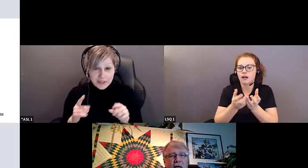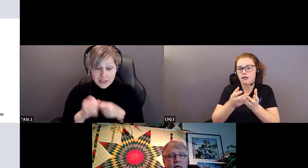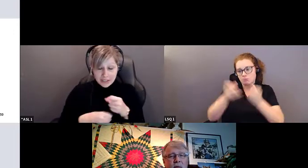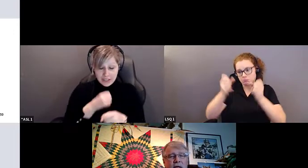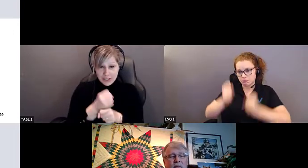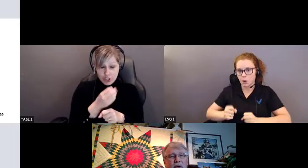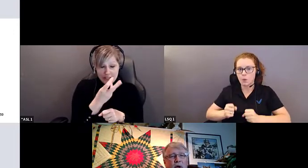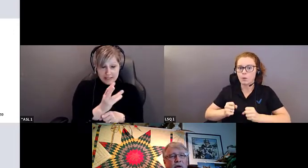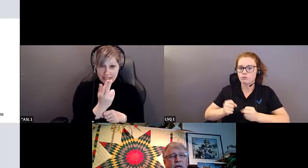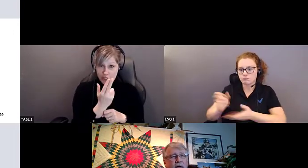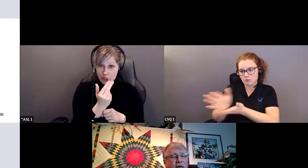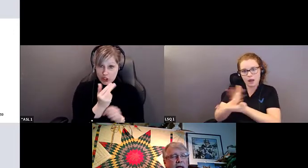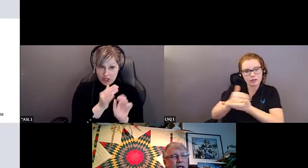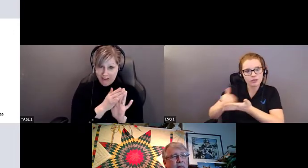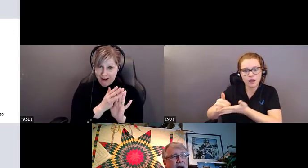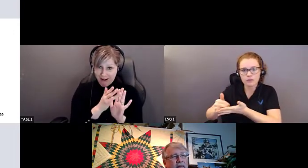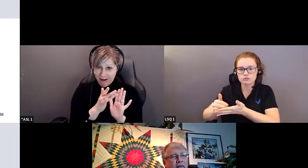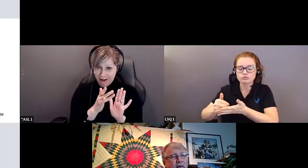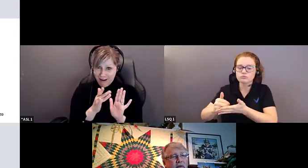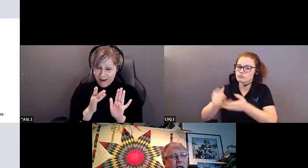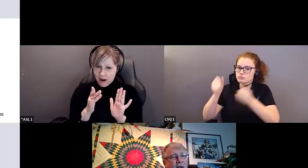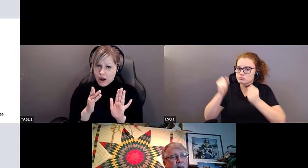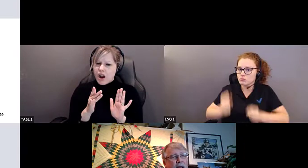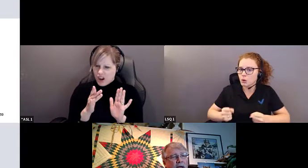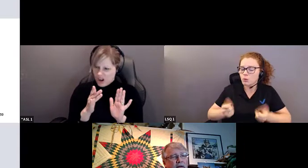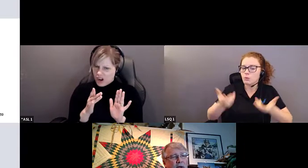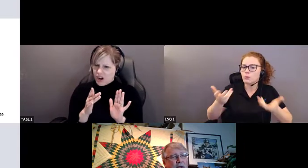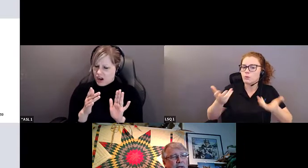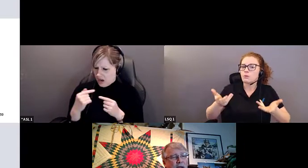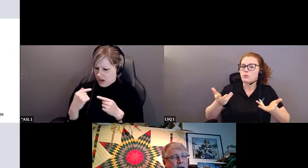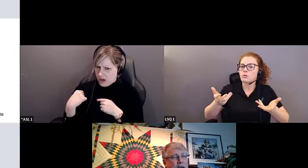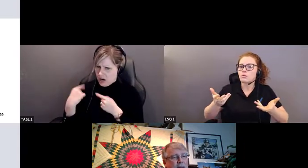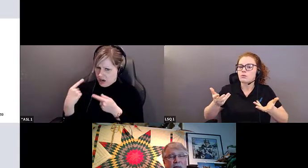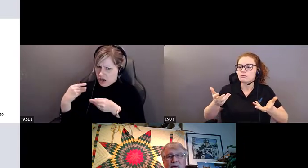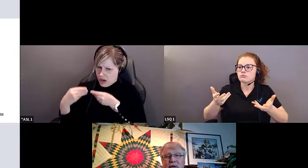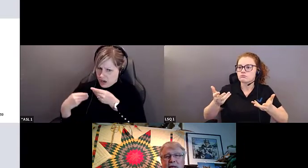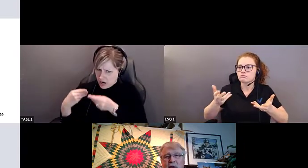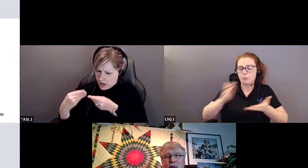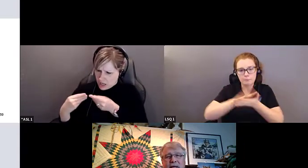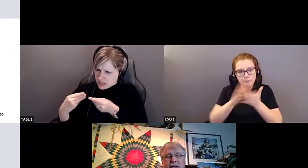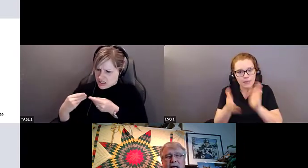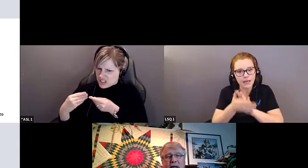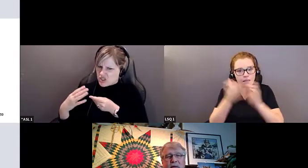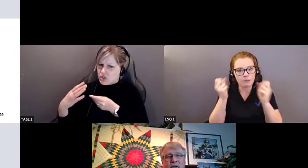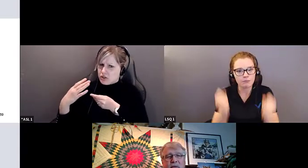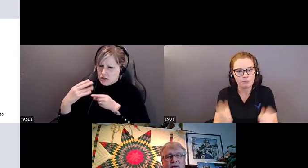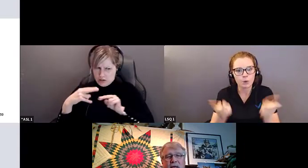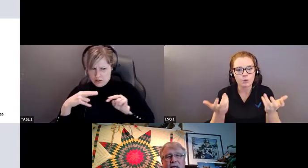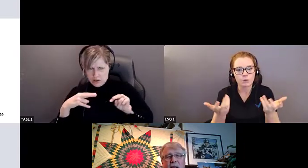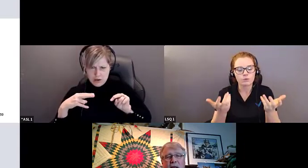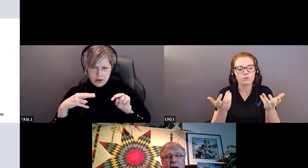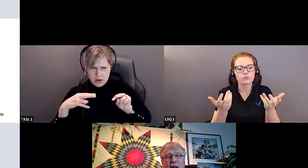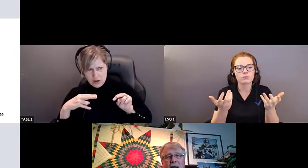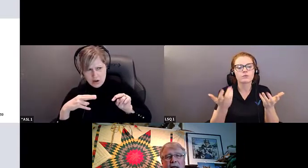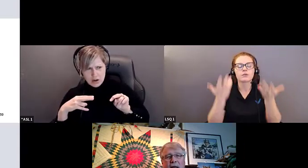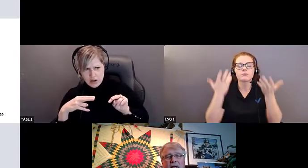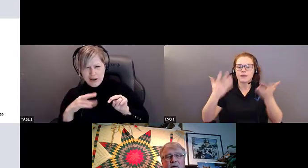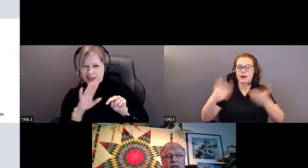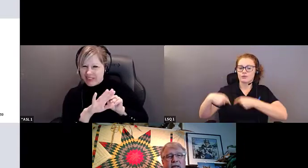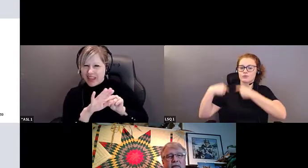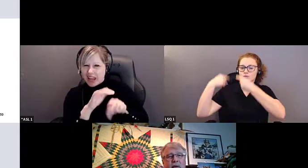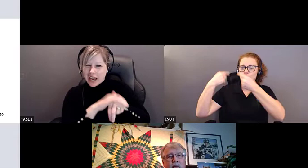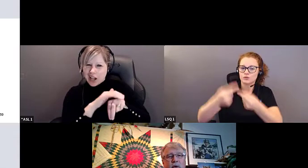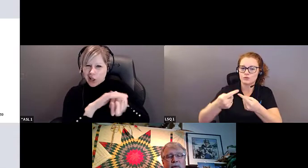as I said, as we came to know and understand, my ancestors began to learn to be able to read the language that was written